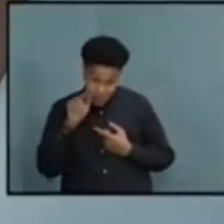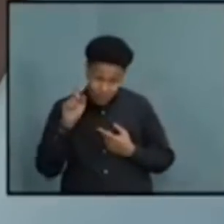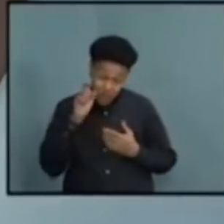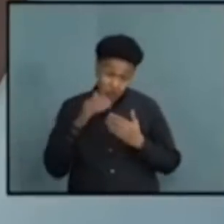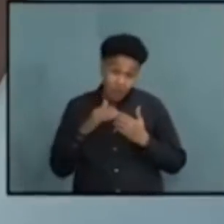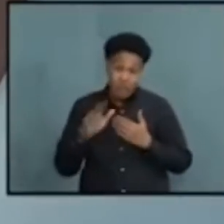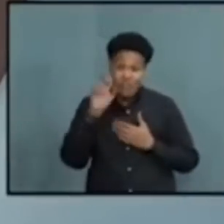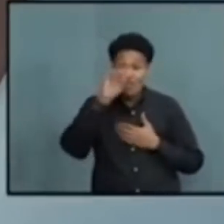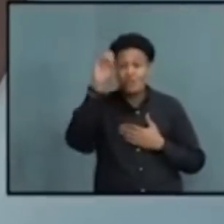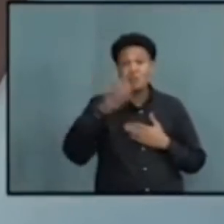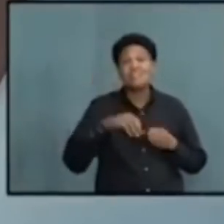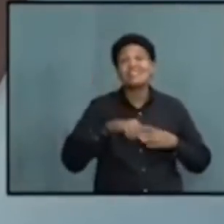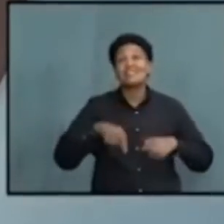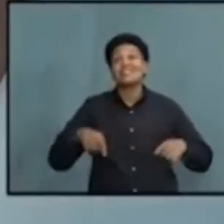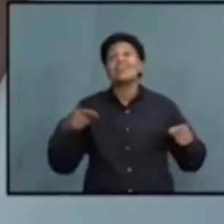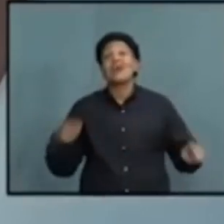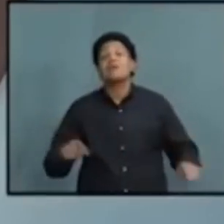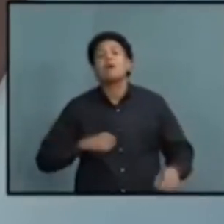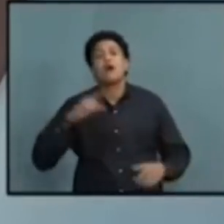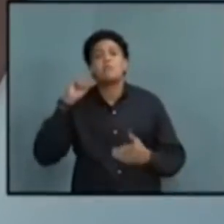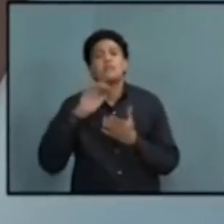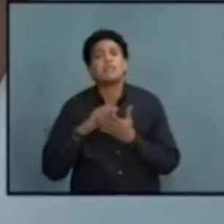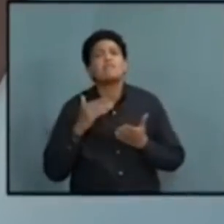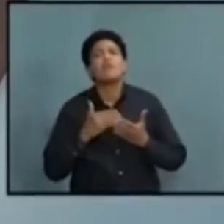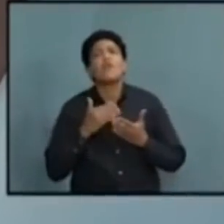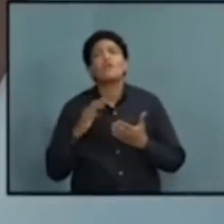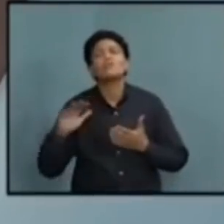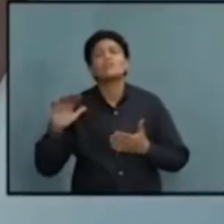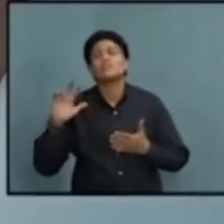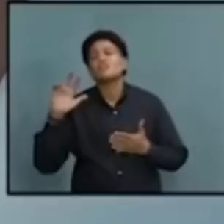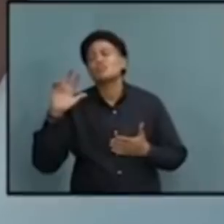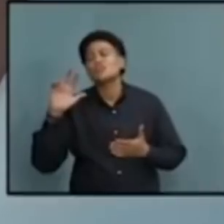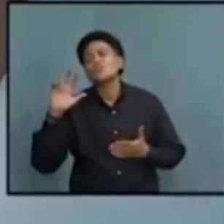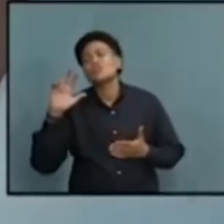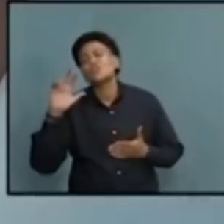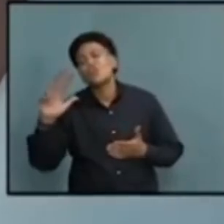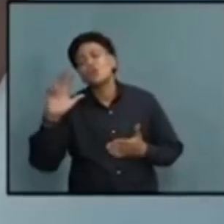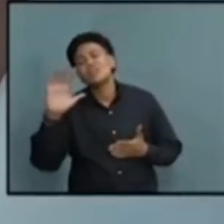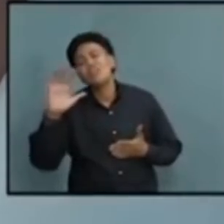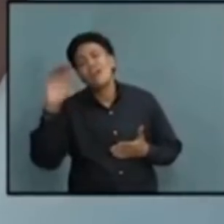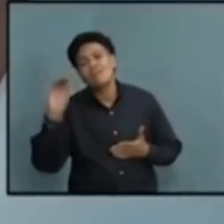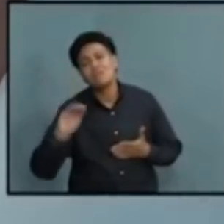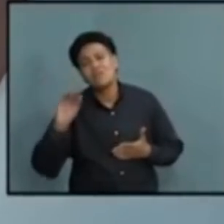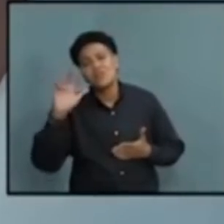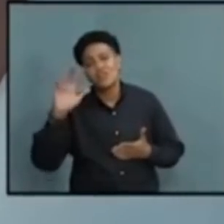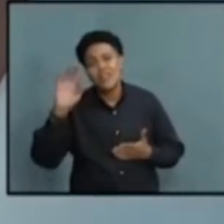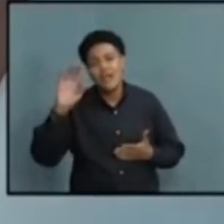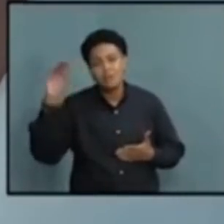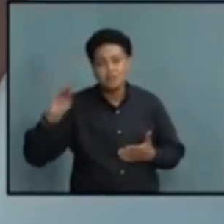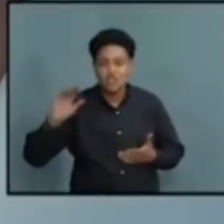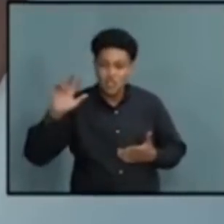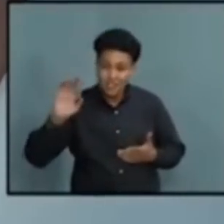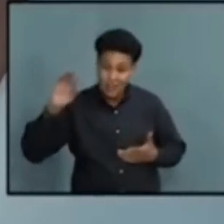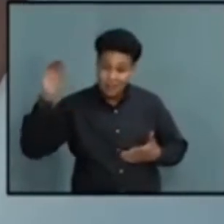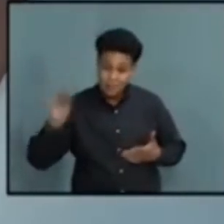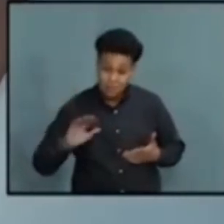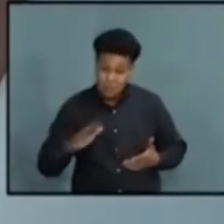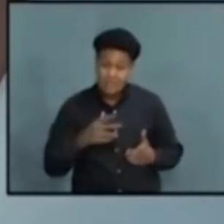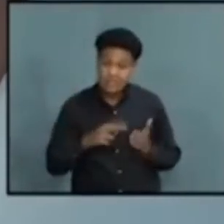of over 30%, in this instance, I believe closer to 35%, 39%,